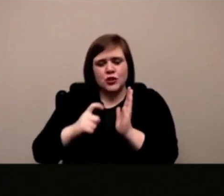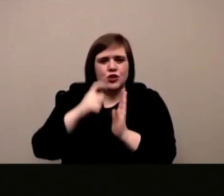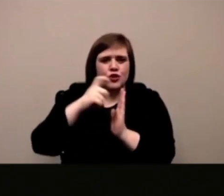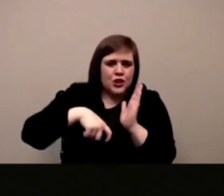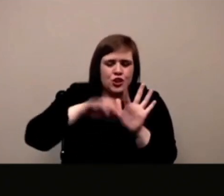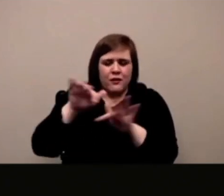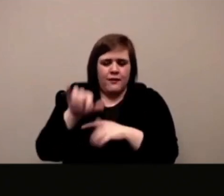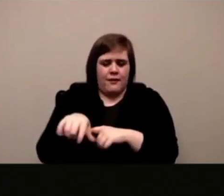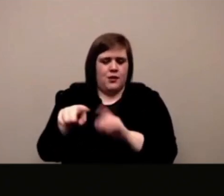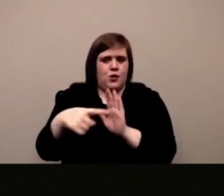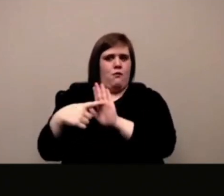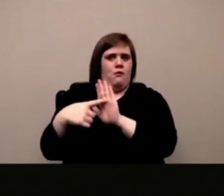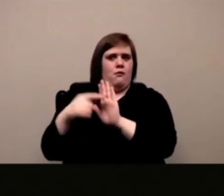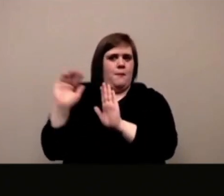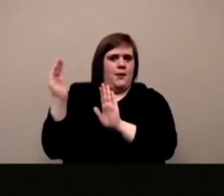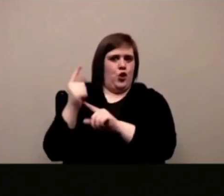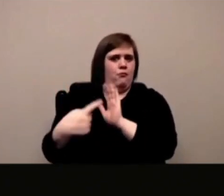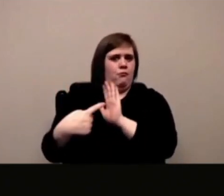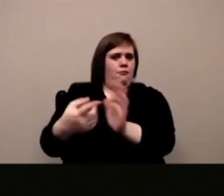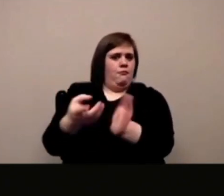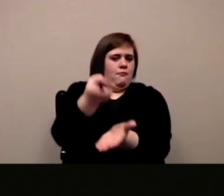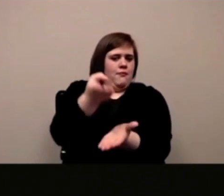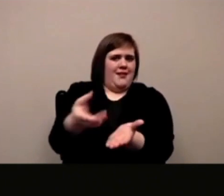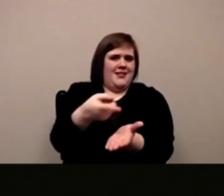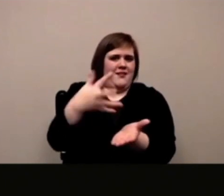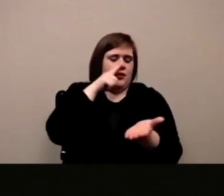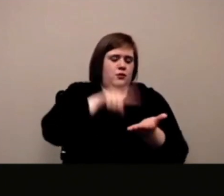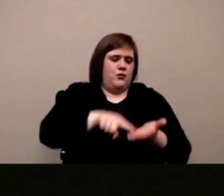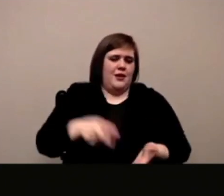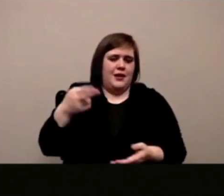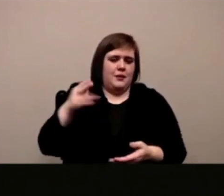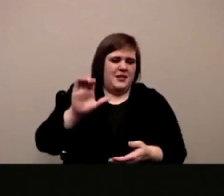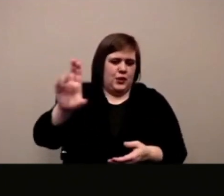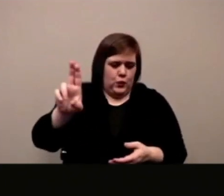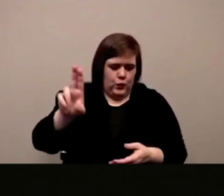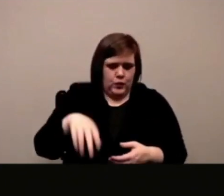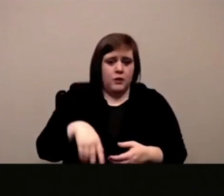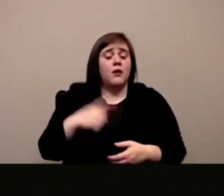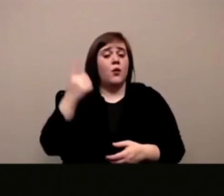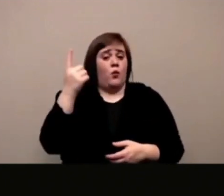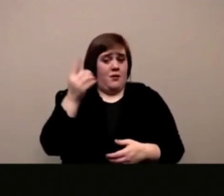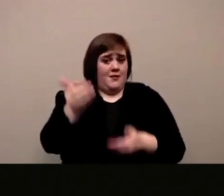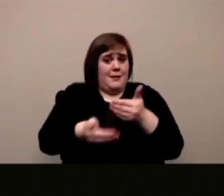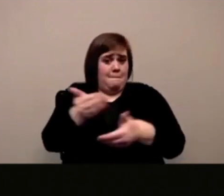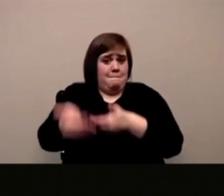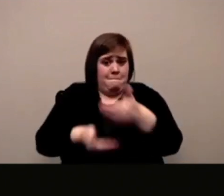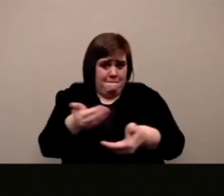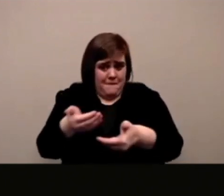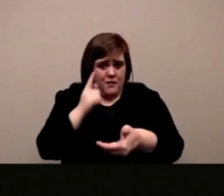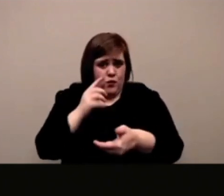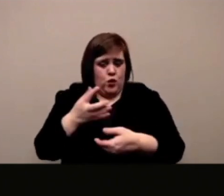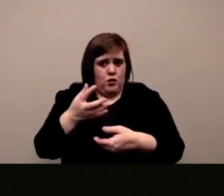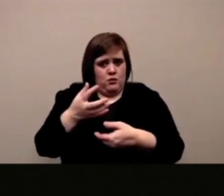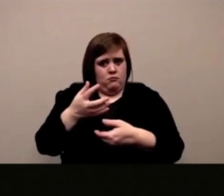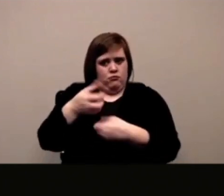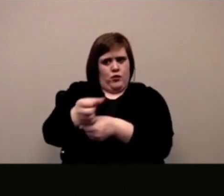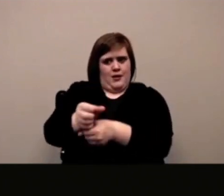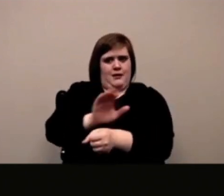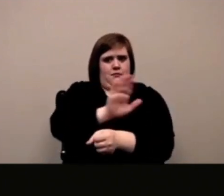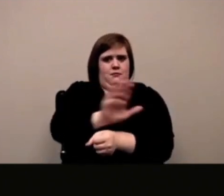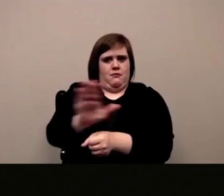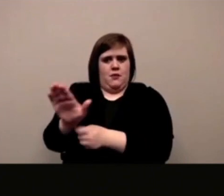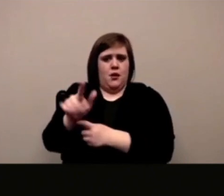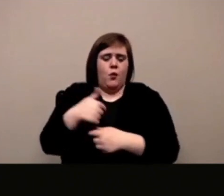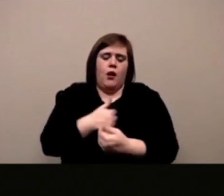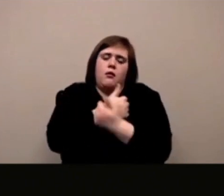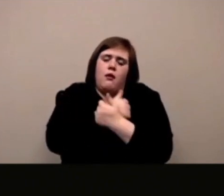they learned, as they researched HBCUs in this as one of the steps of creating their own. So I love the fact that